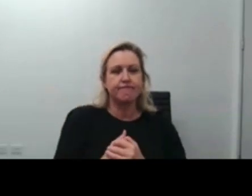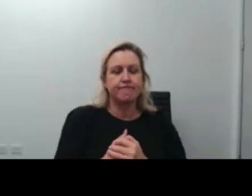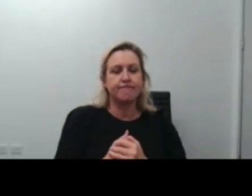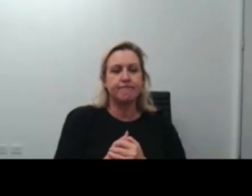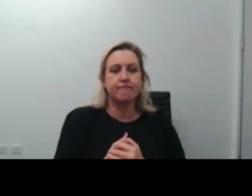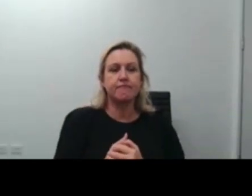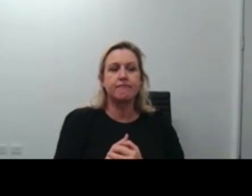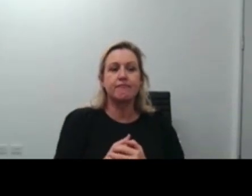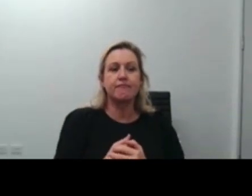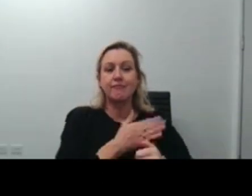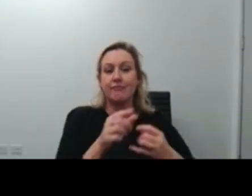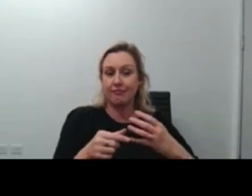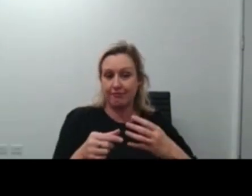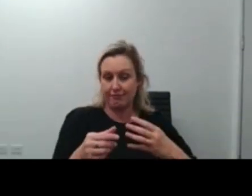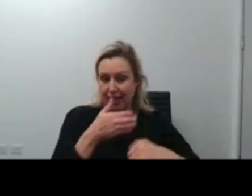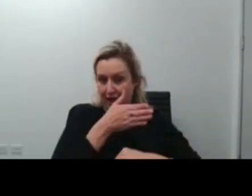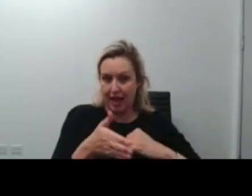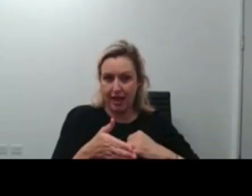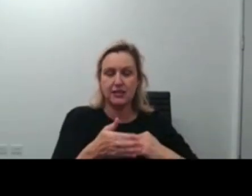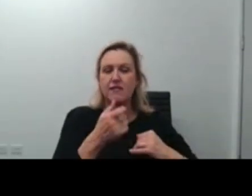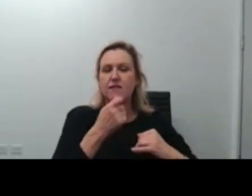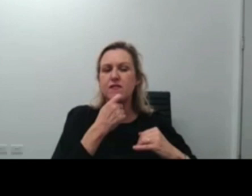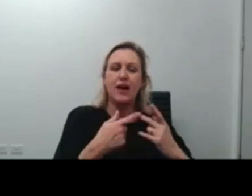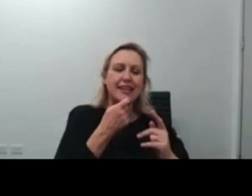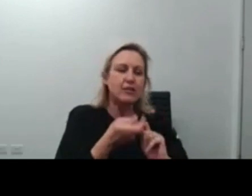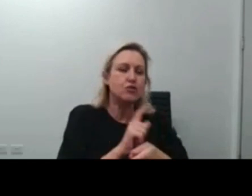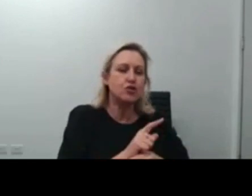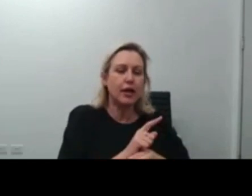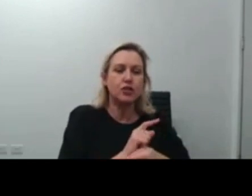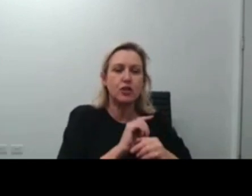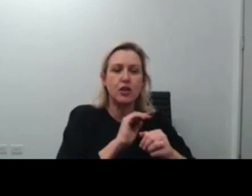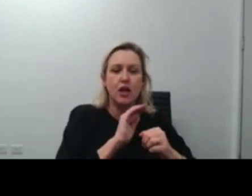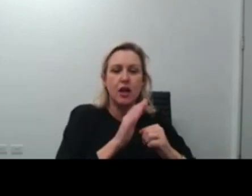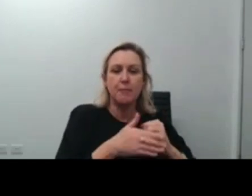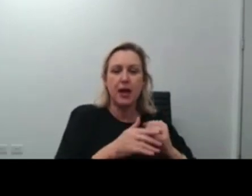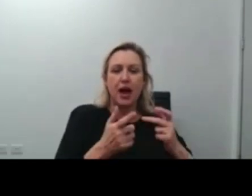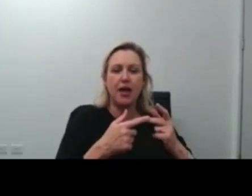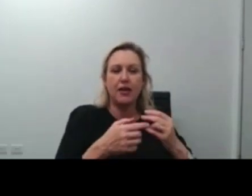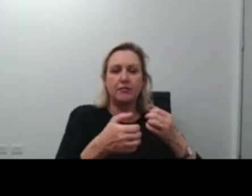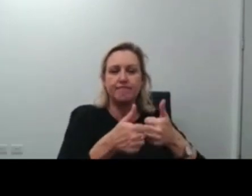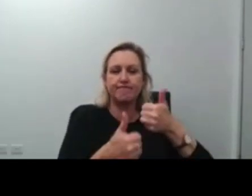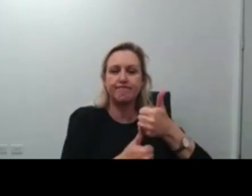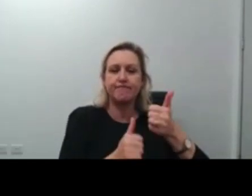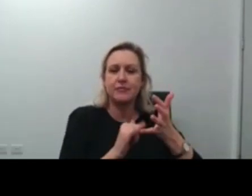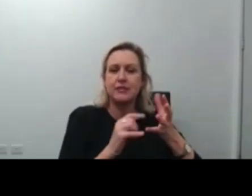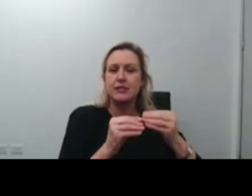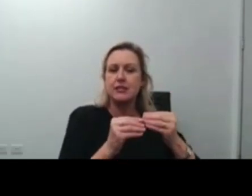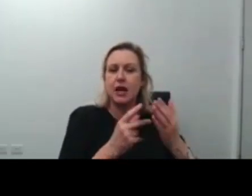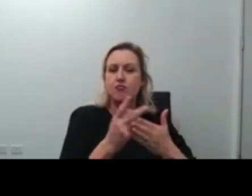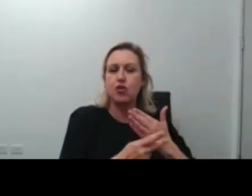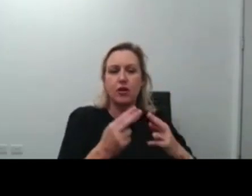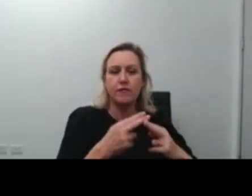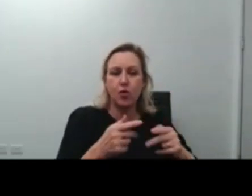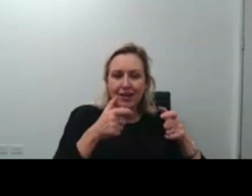The last thing is we'll make some minor changes to some of our sub-programs, including assistance with care and